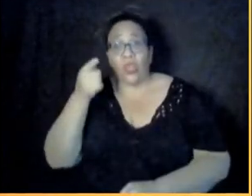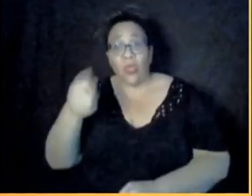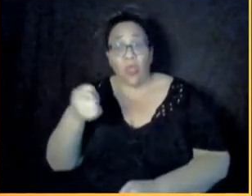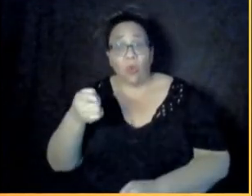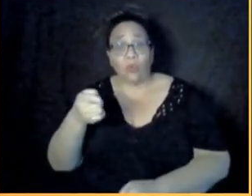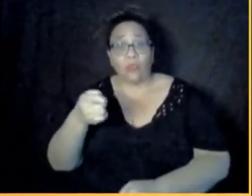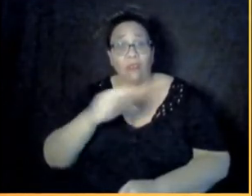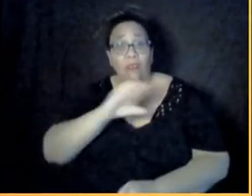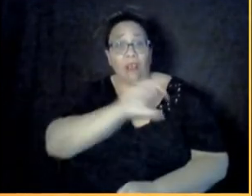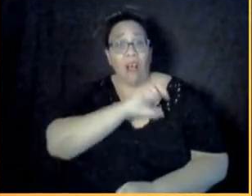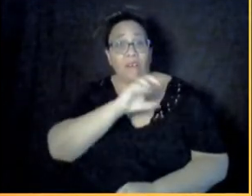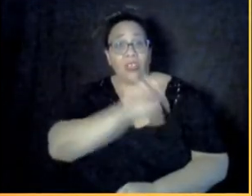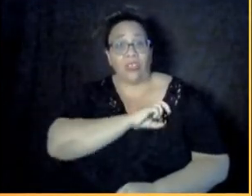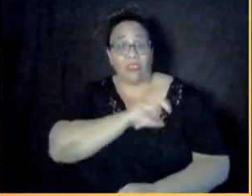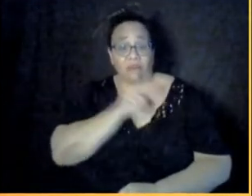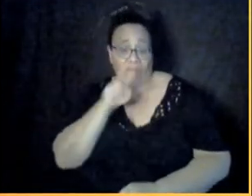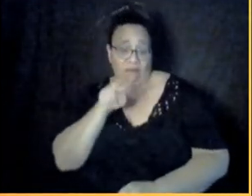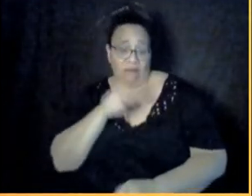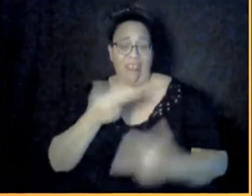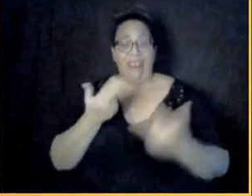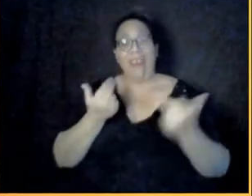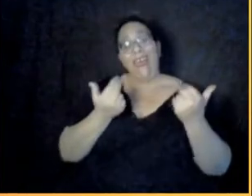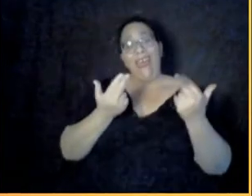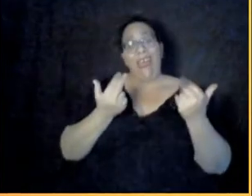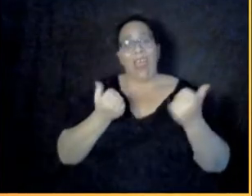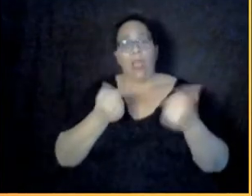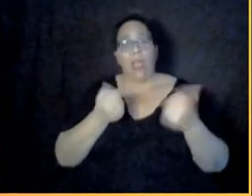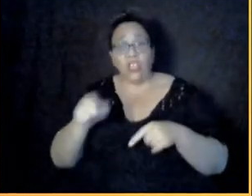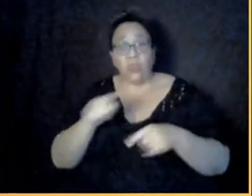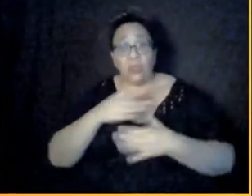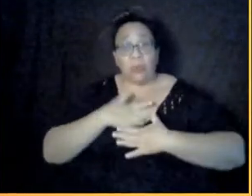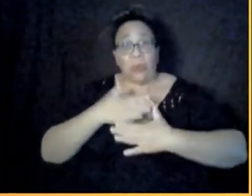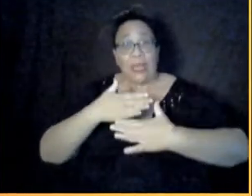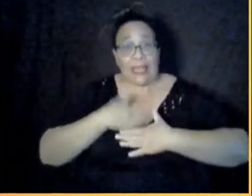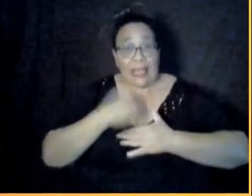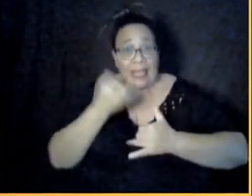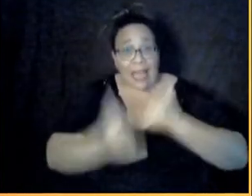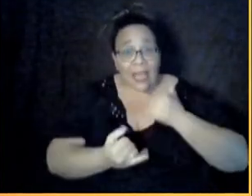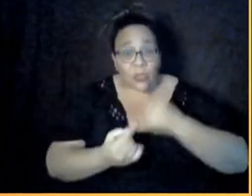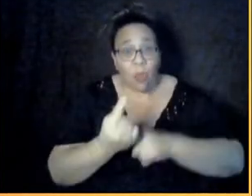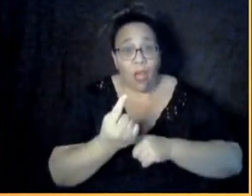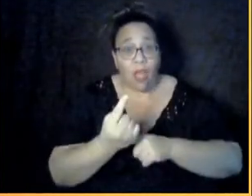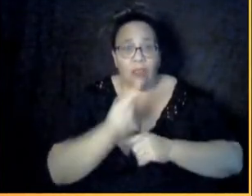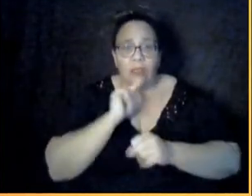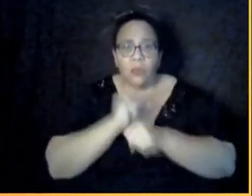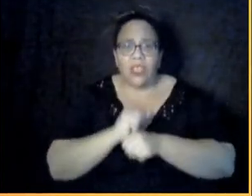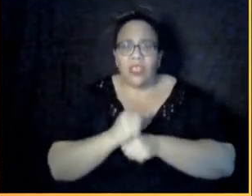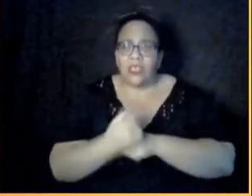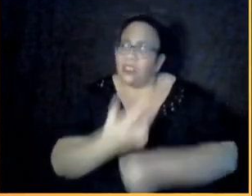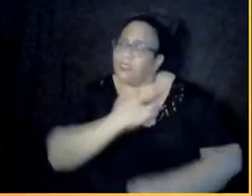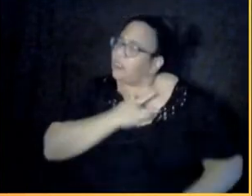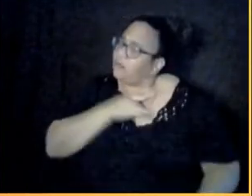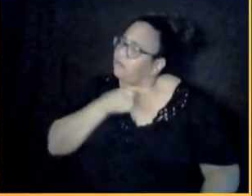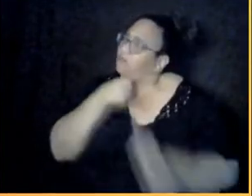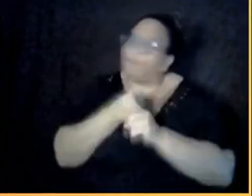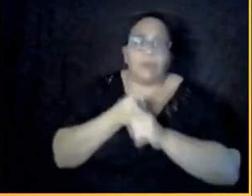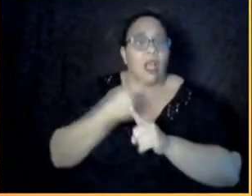officers laughing while she was taking her last breath was very disturbing, and it was out there for the